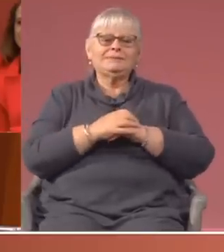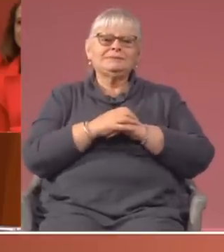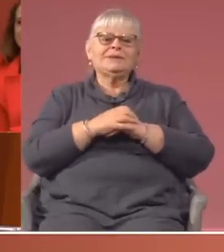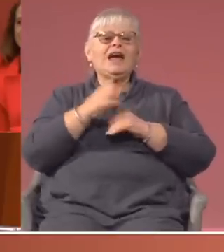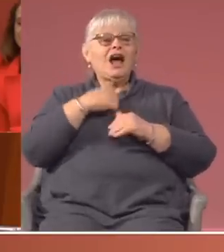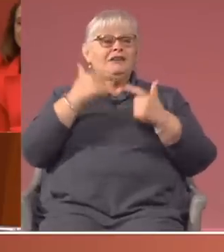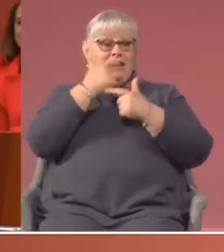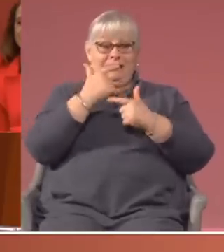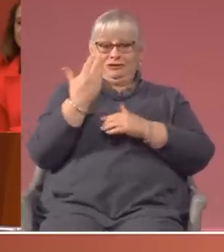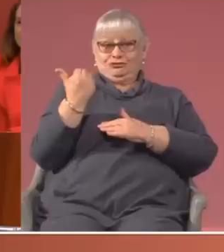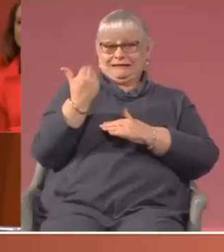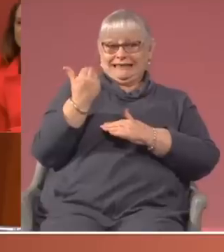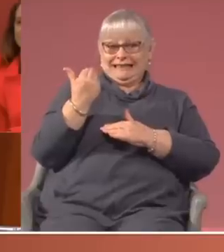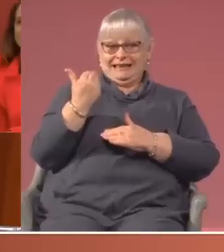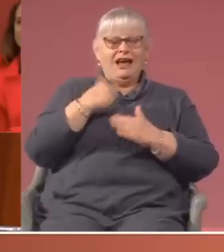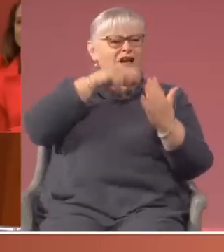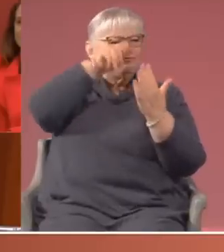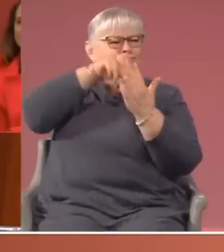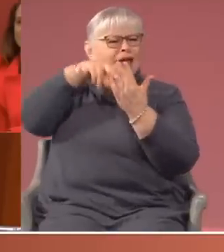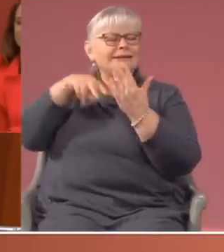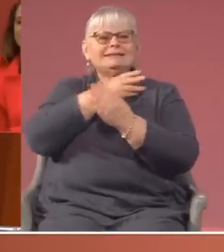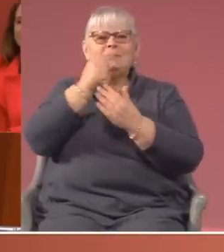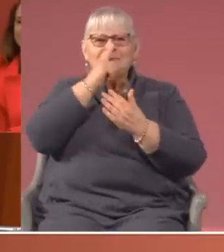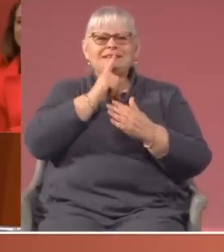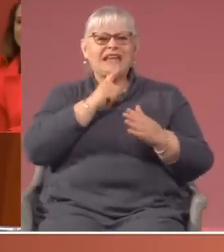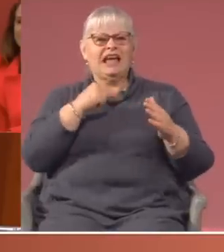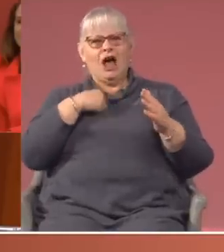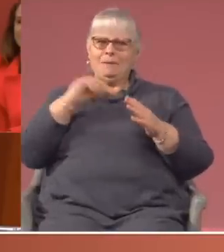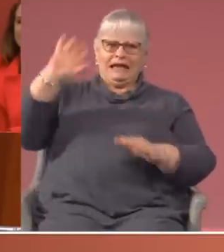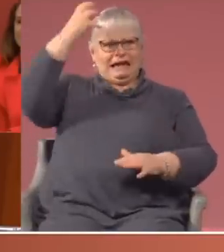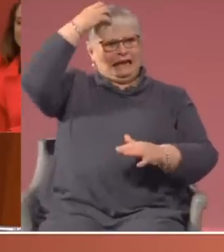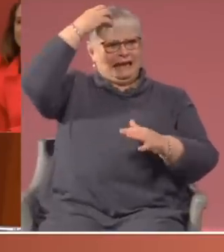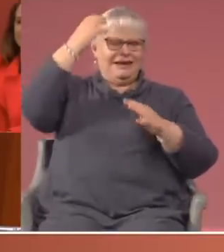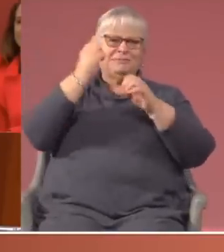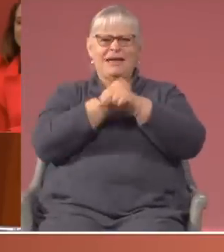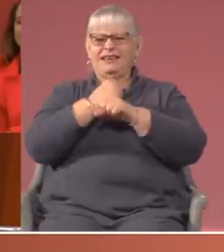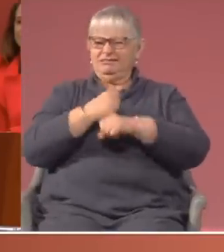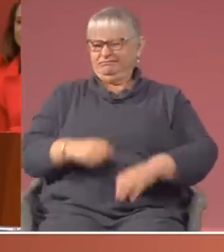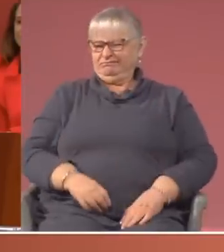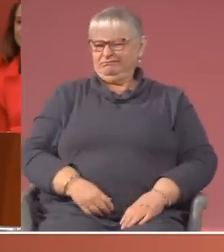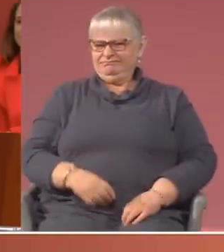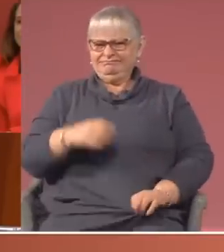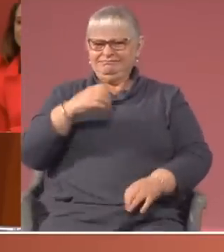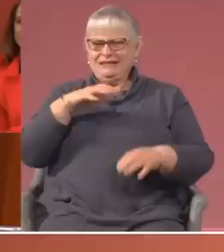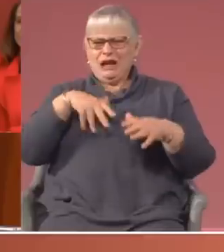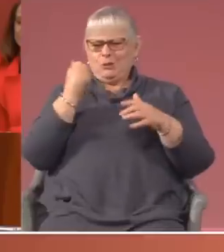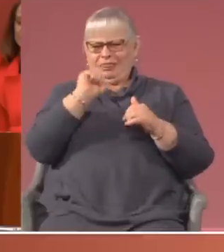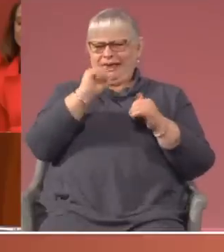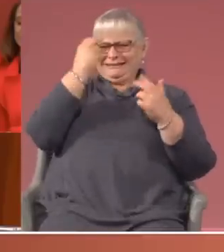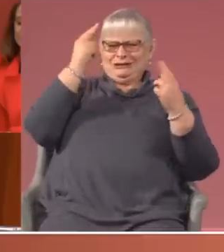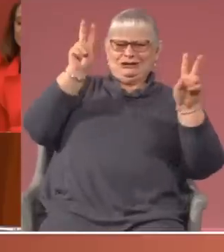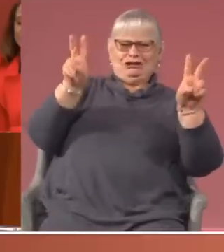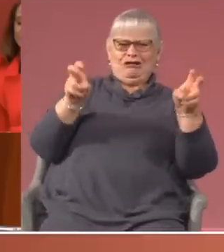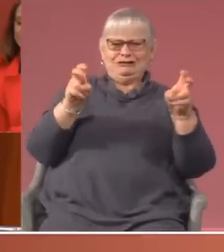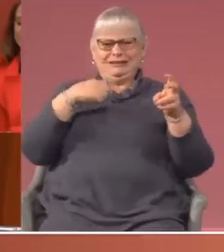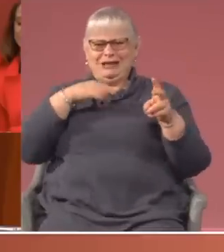I've laughed recently when I've read some commentators calling me a kingmaker. It's certainly not a mantle I seek.